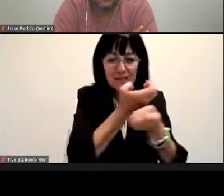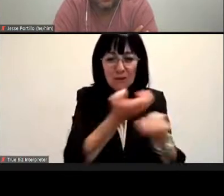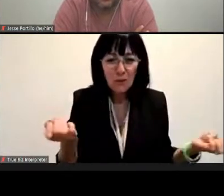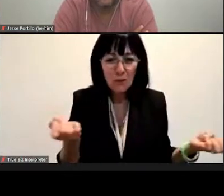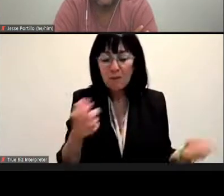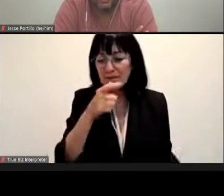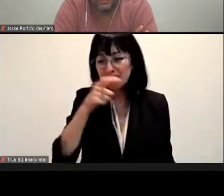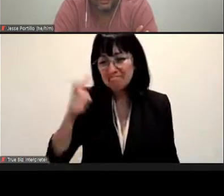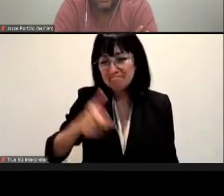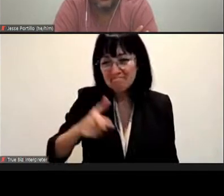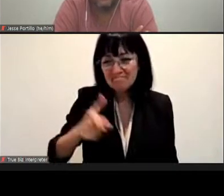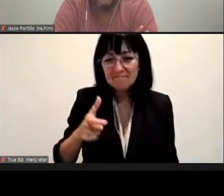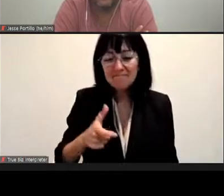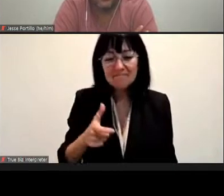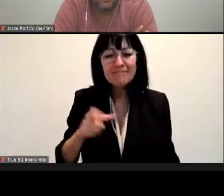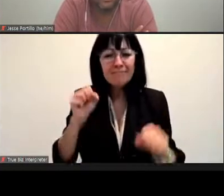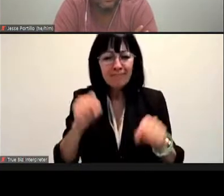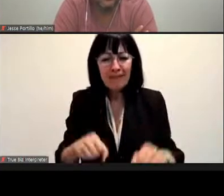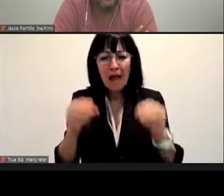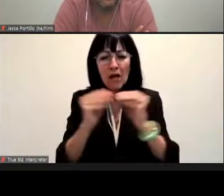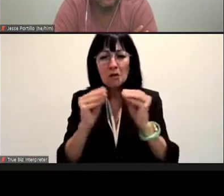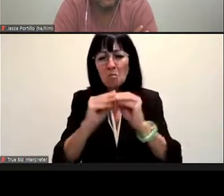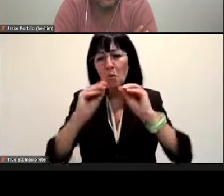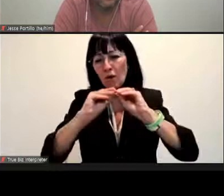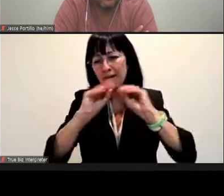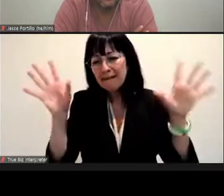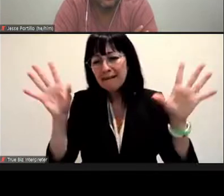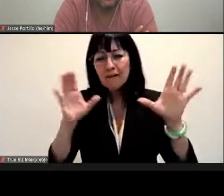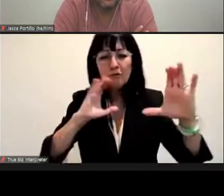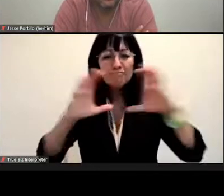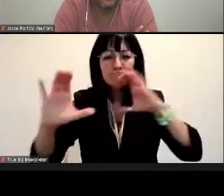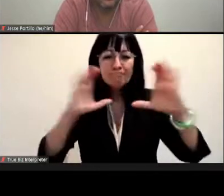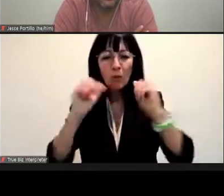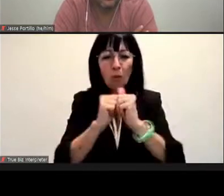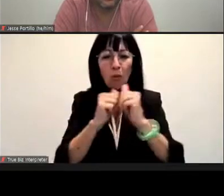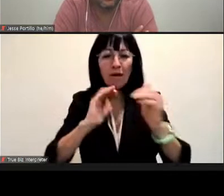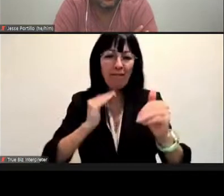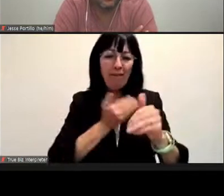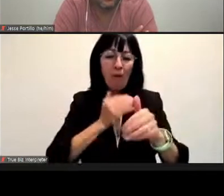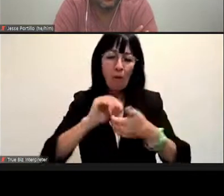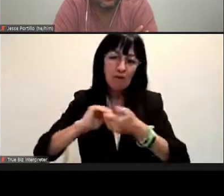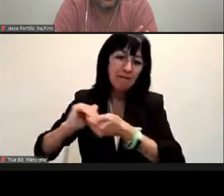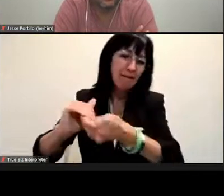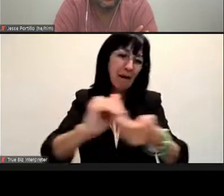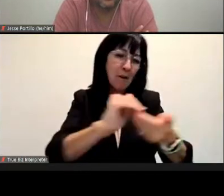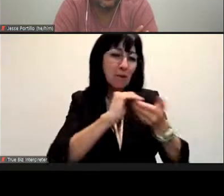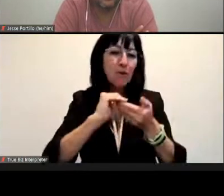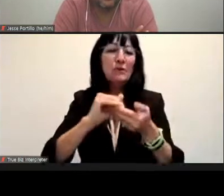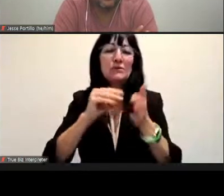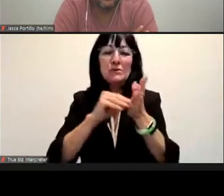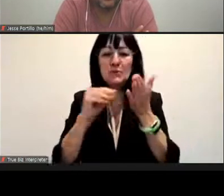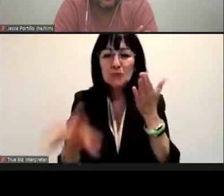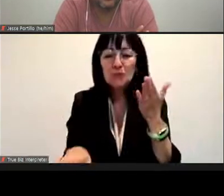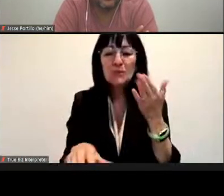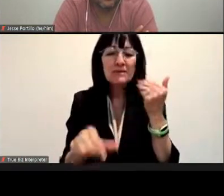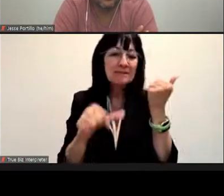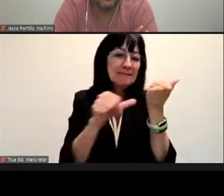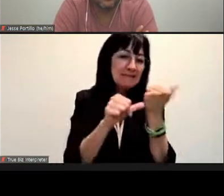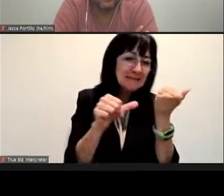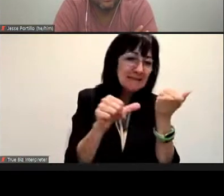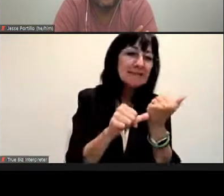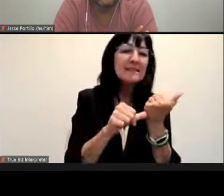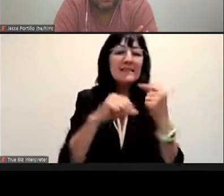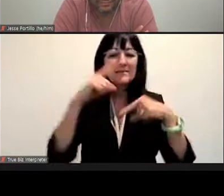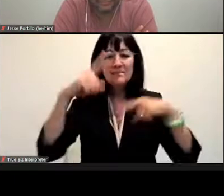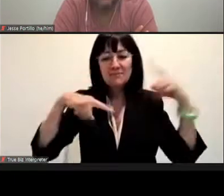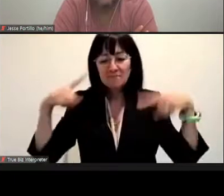when we're communicating with our collaborators and then our students, our, you know, assistants, et cetera, specifically